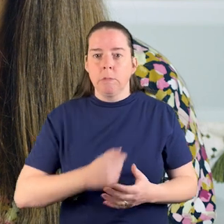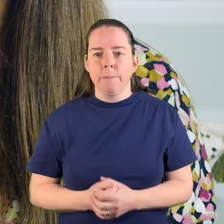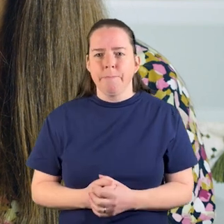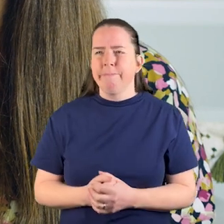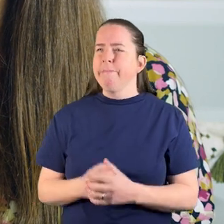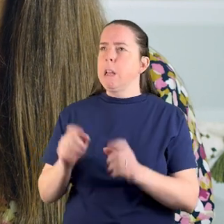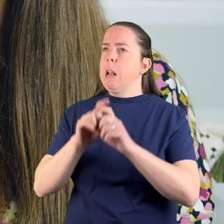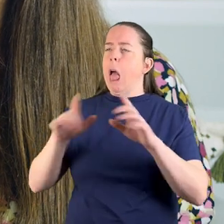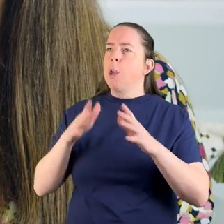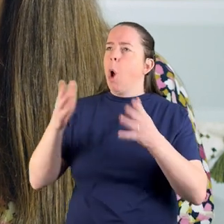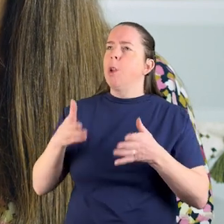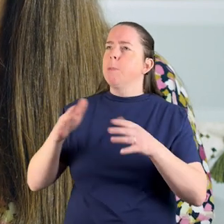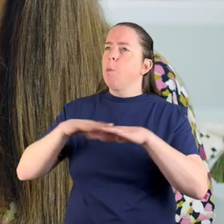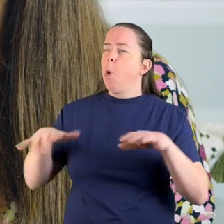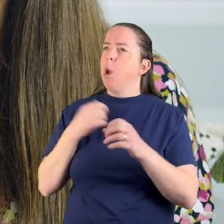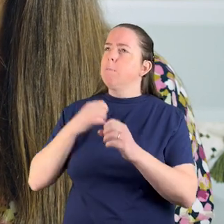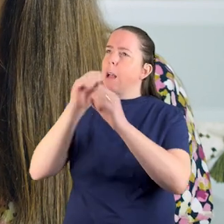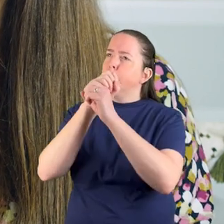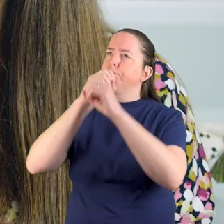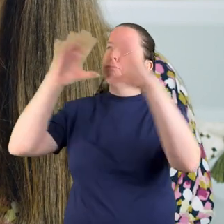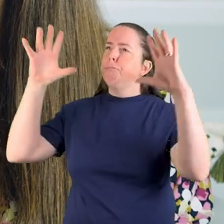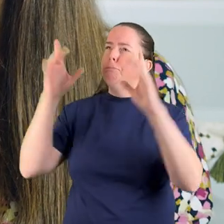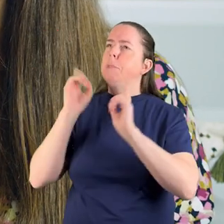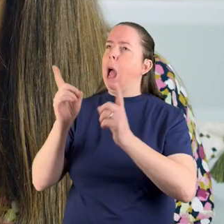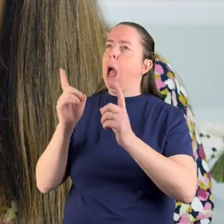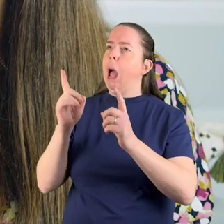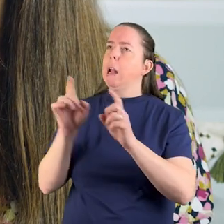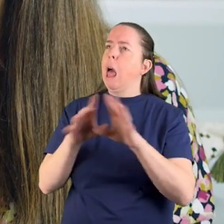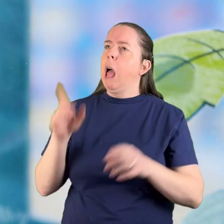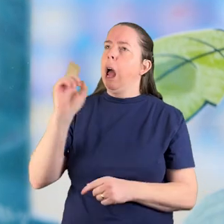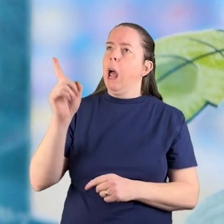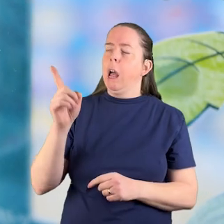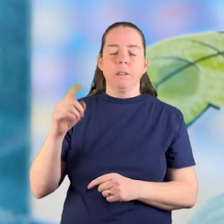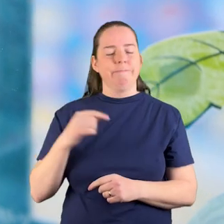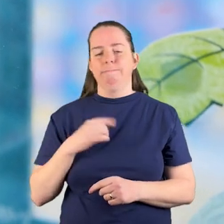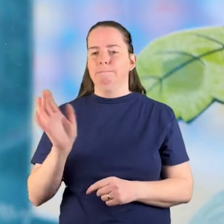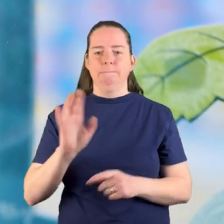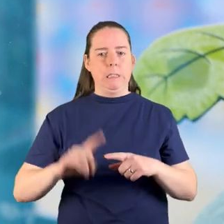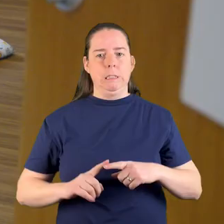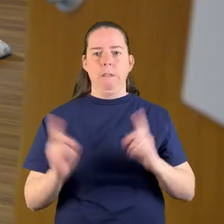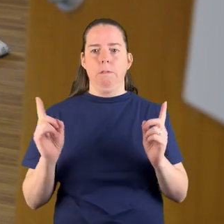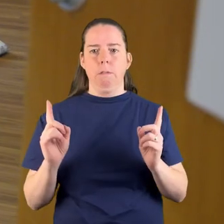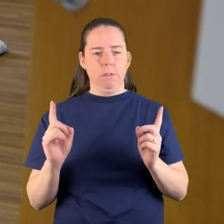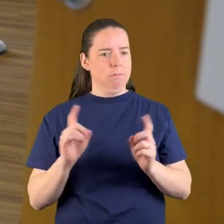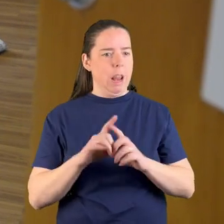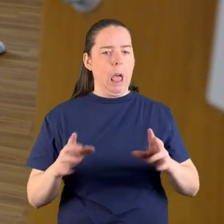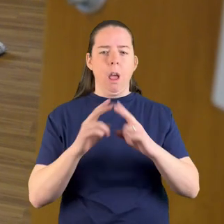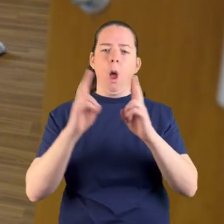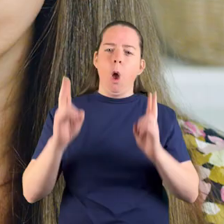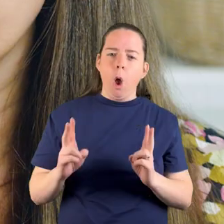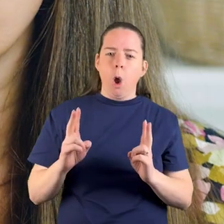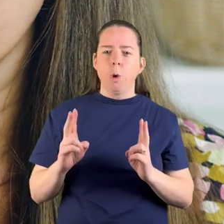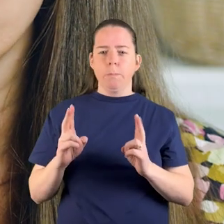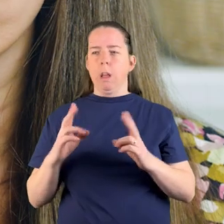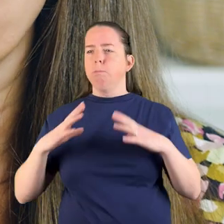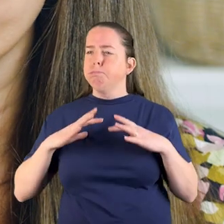hospital ward, which is probably my preconception of what the Beeches would be like. It's a much more homely, inviting